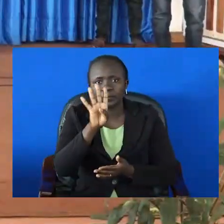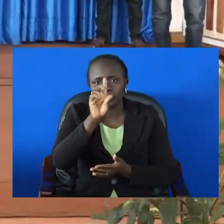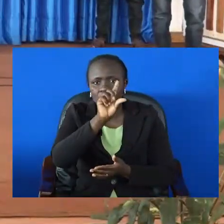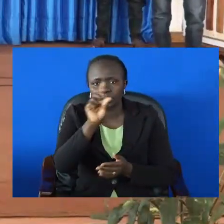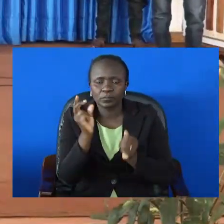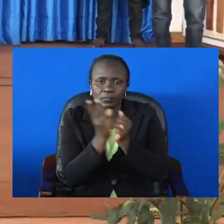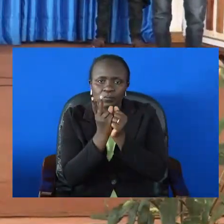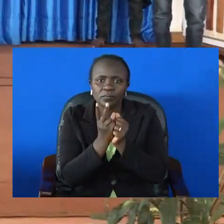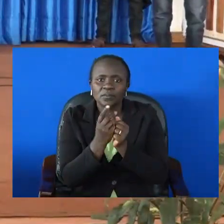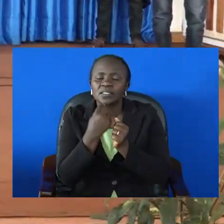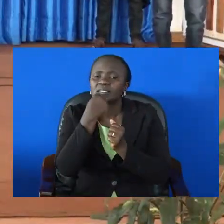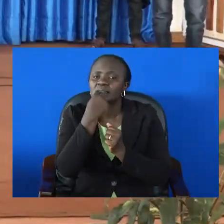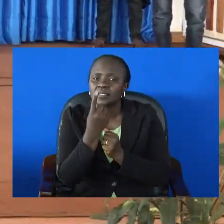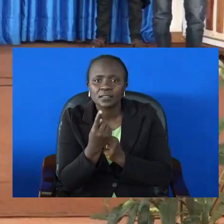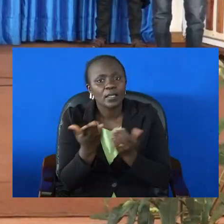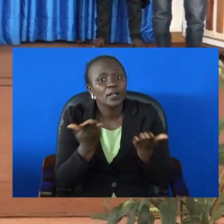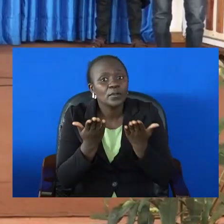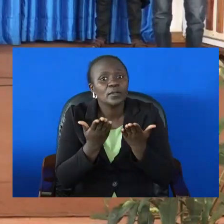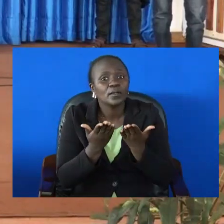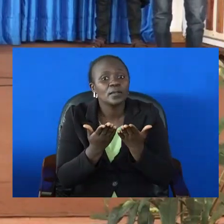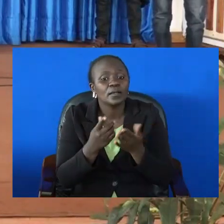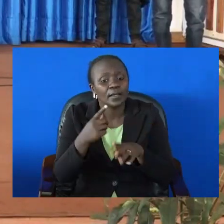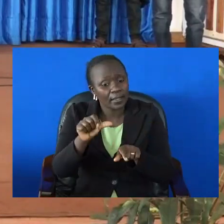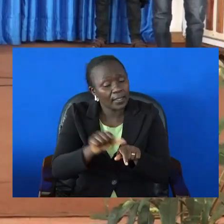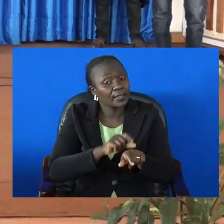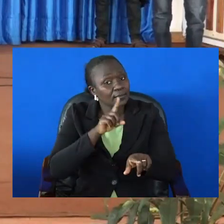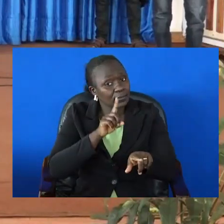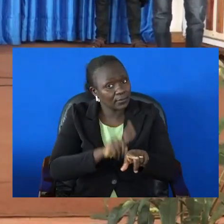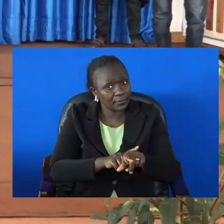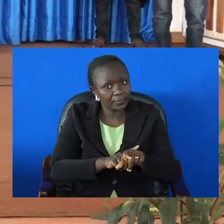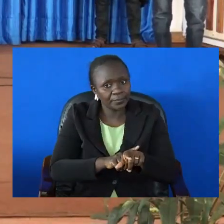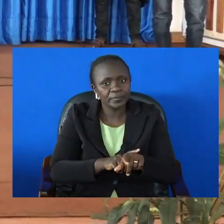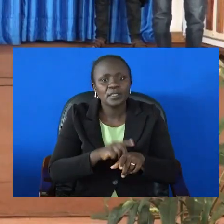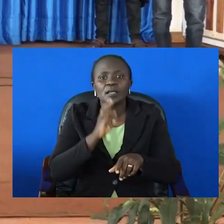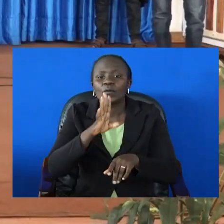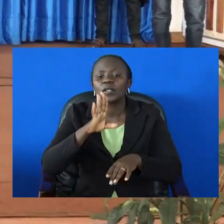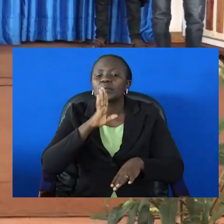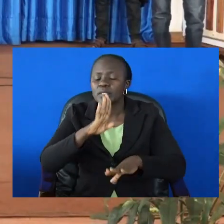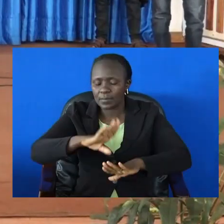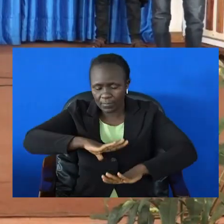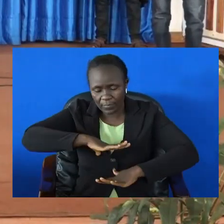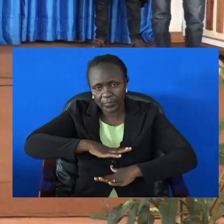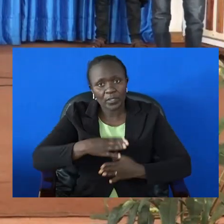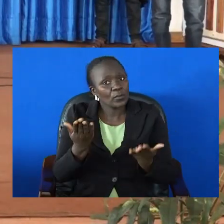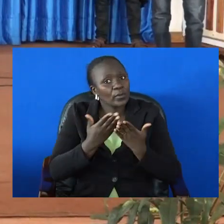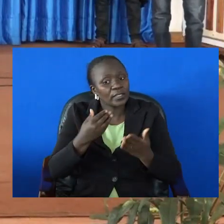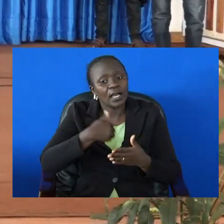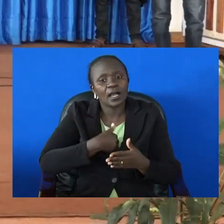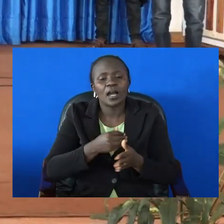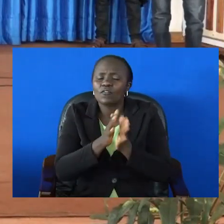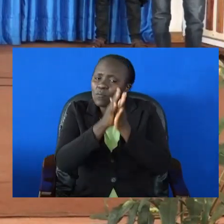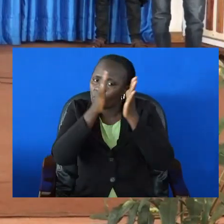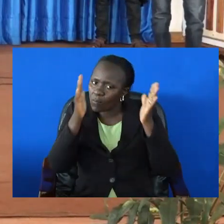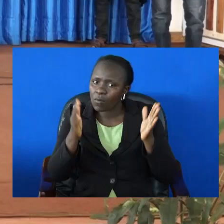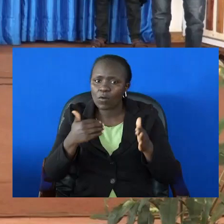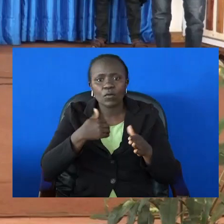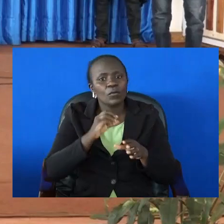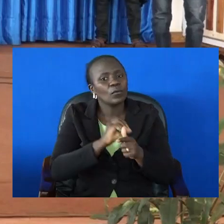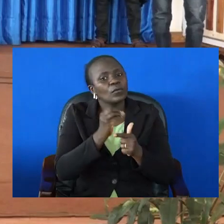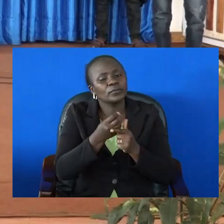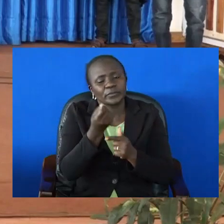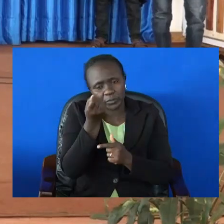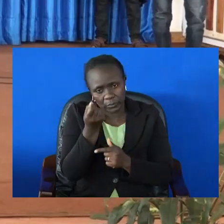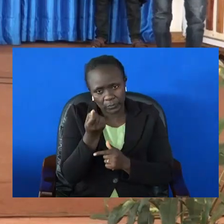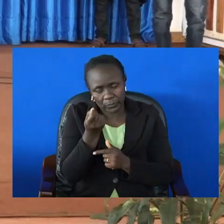verse 12. Anywhere, at any time, I will be content, whether I have too much or